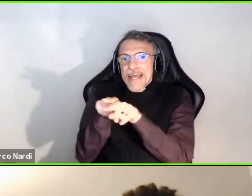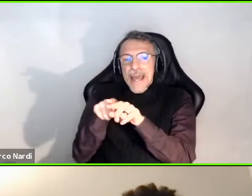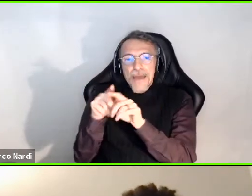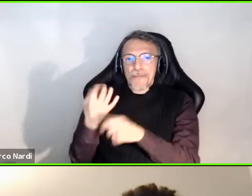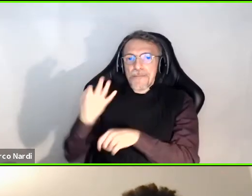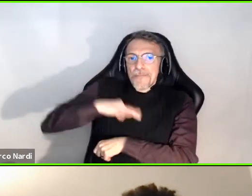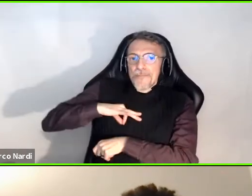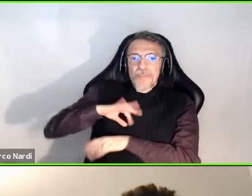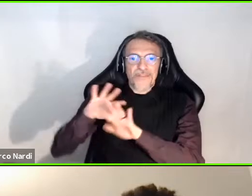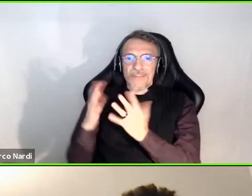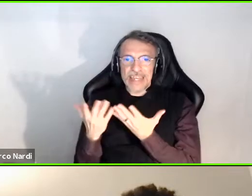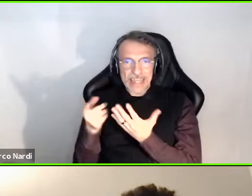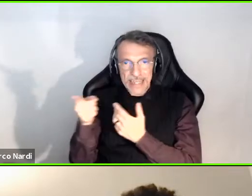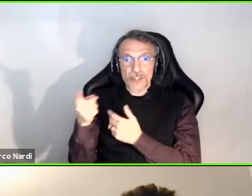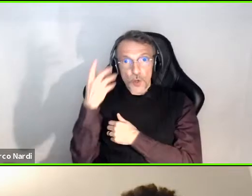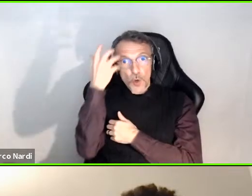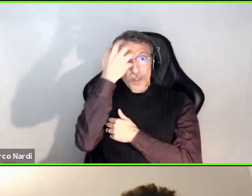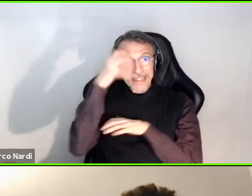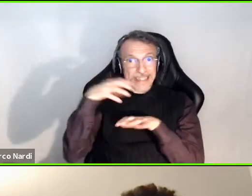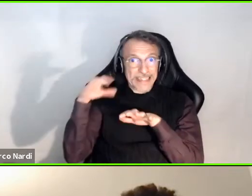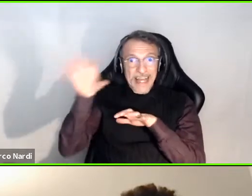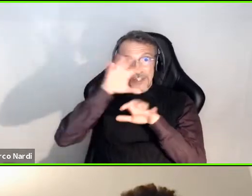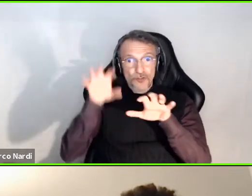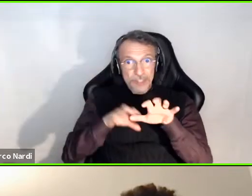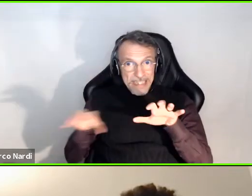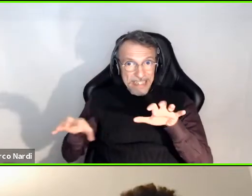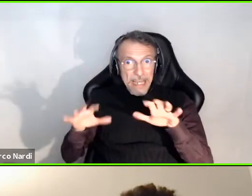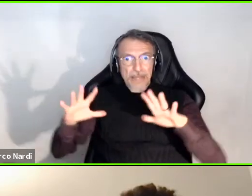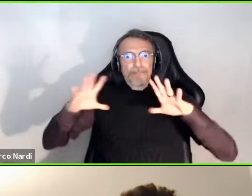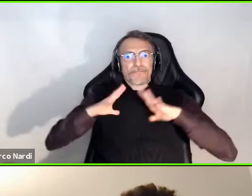these countries will require relief beyond,